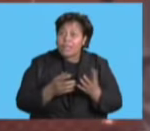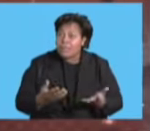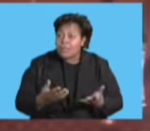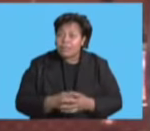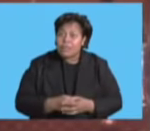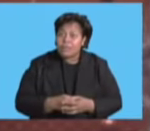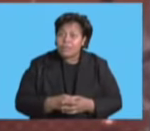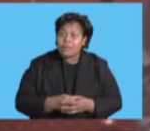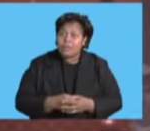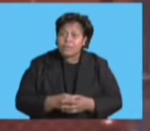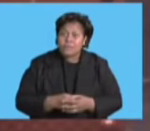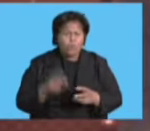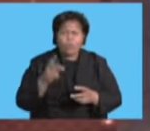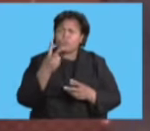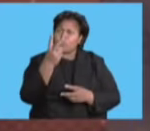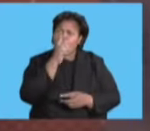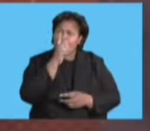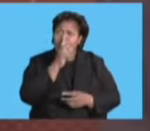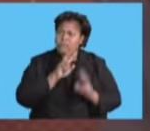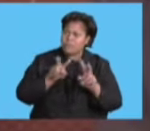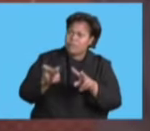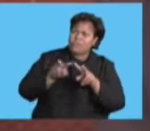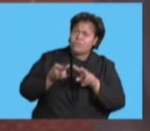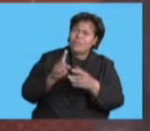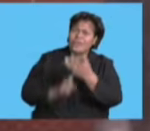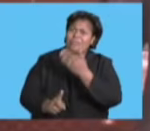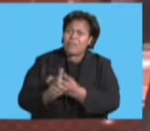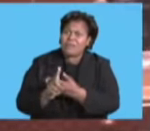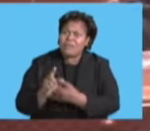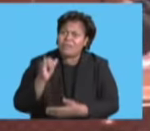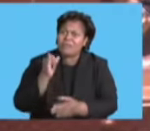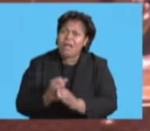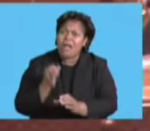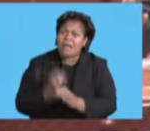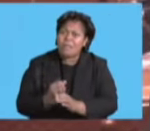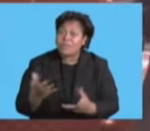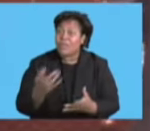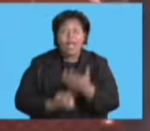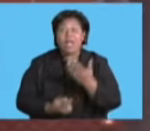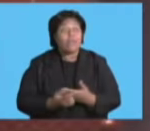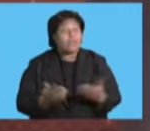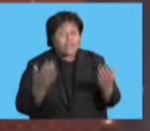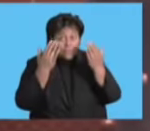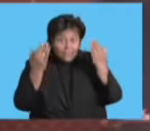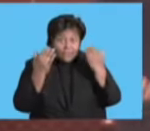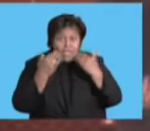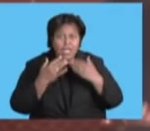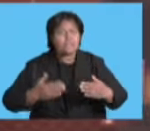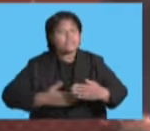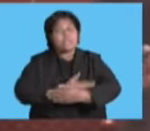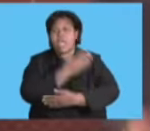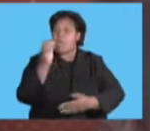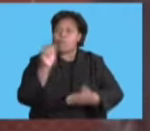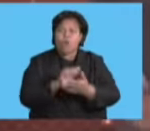Dylan Kawa and Apnisa, Watunibu Ibuke. This happened, Mr. Speaker, this happened in day, broad light,